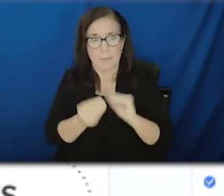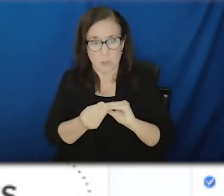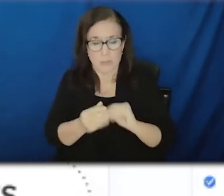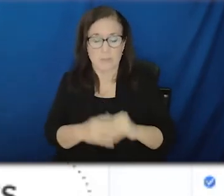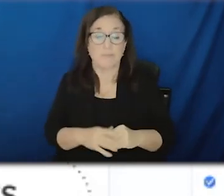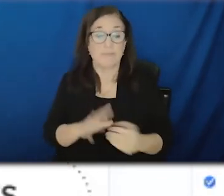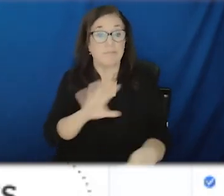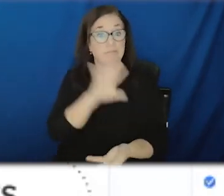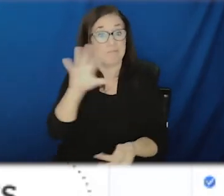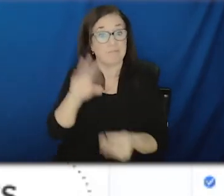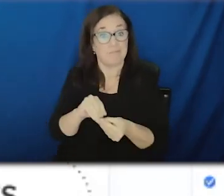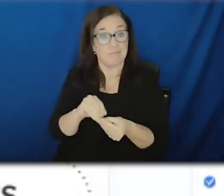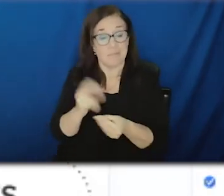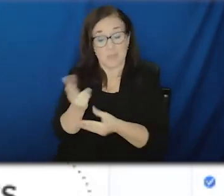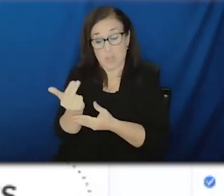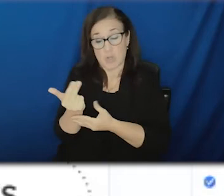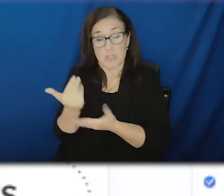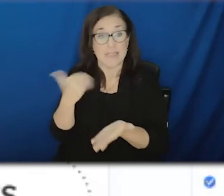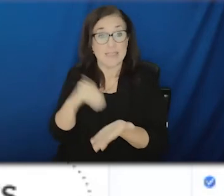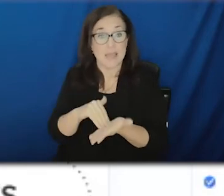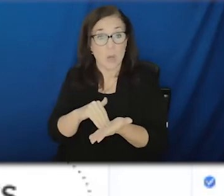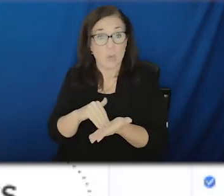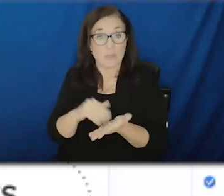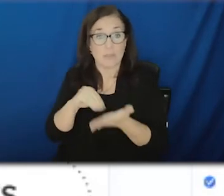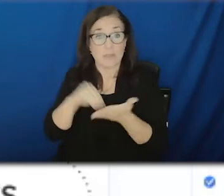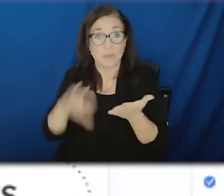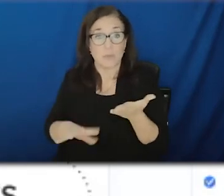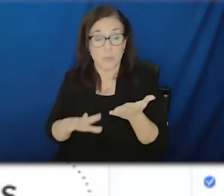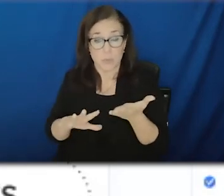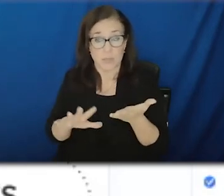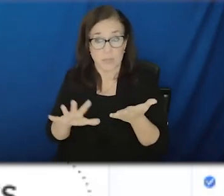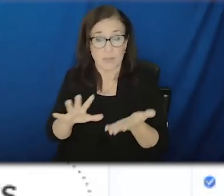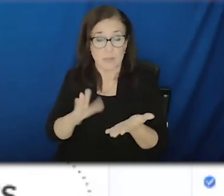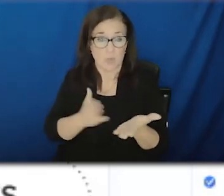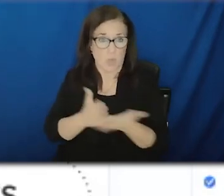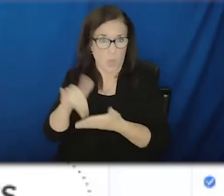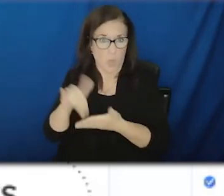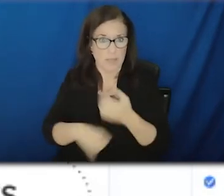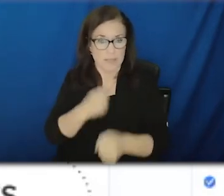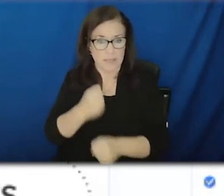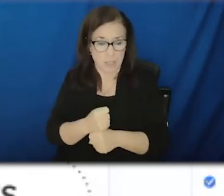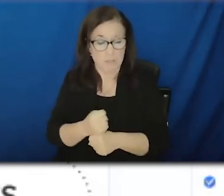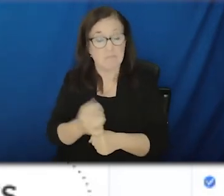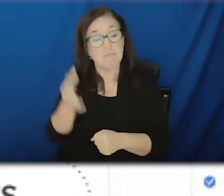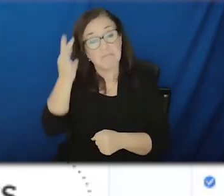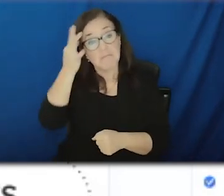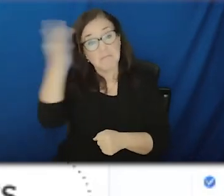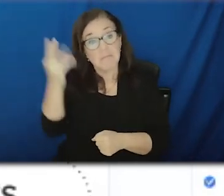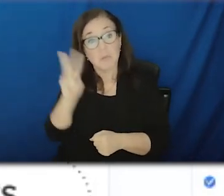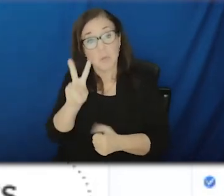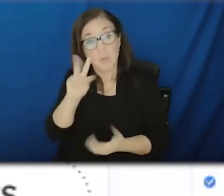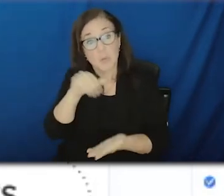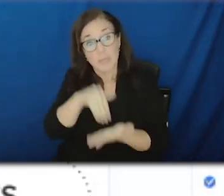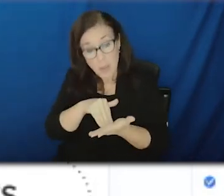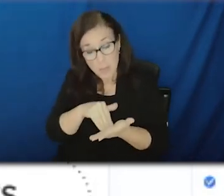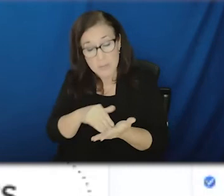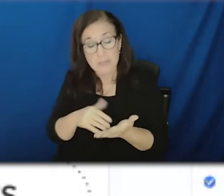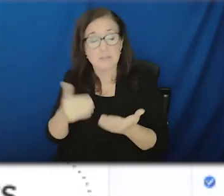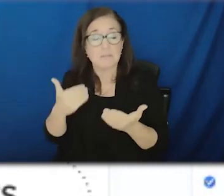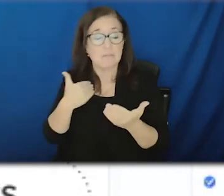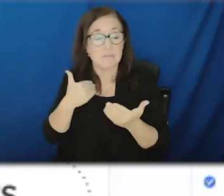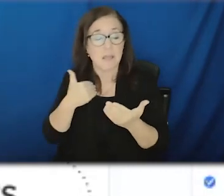nearly 13,000 students in our district this year, almost 2,000 are emergent multilingual